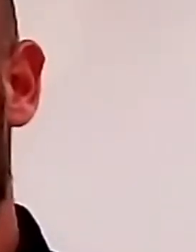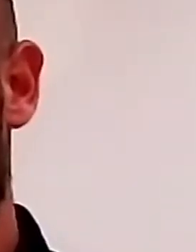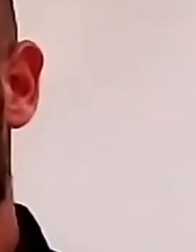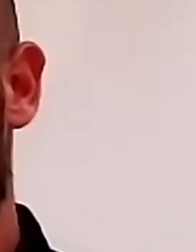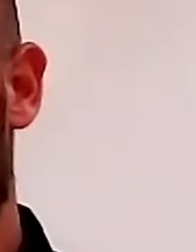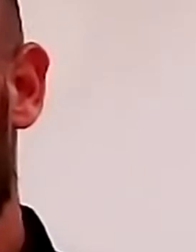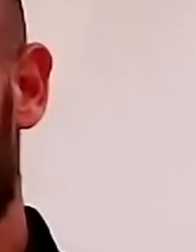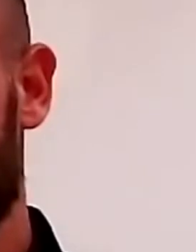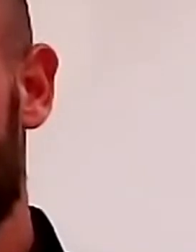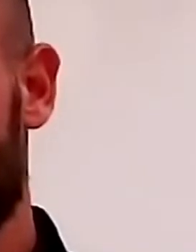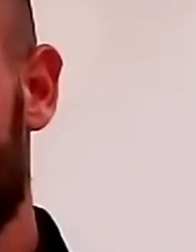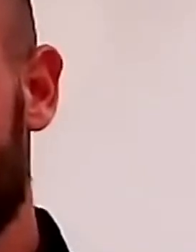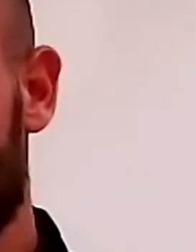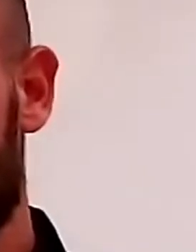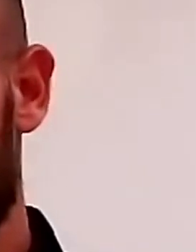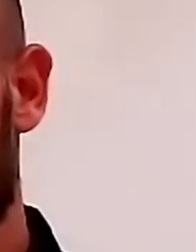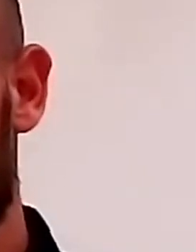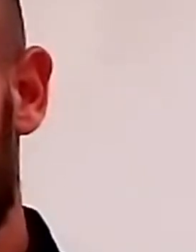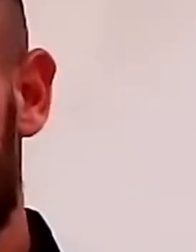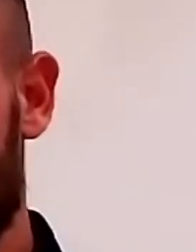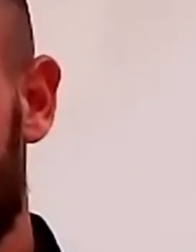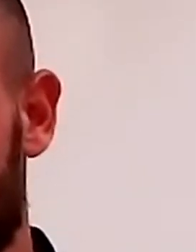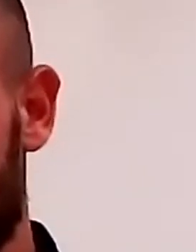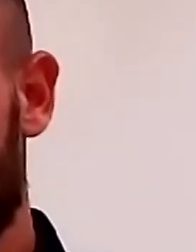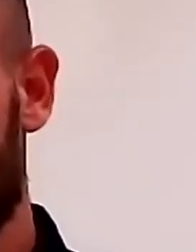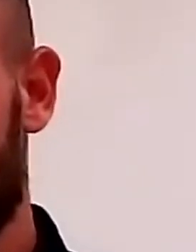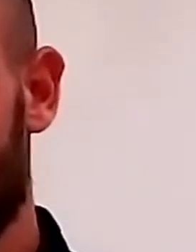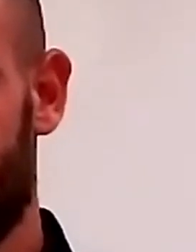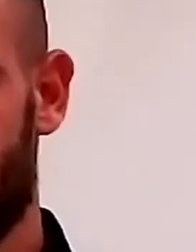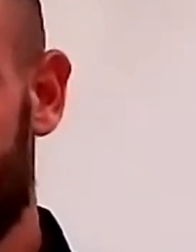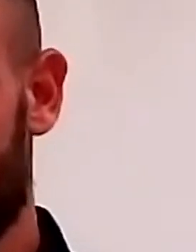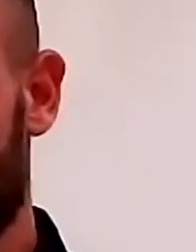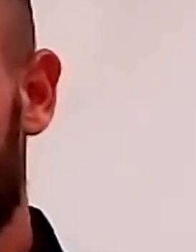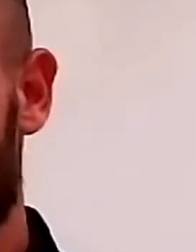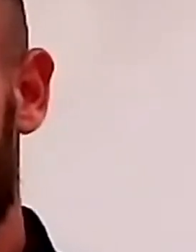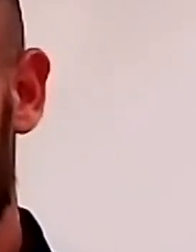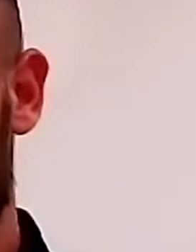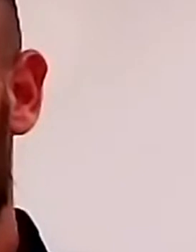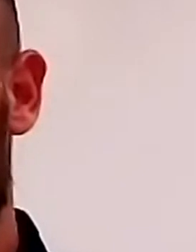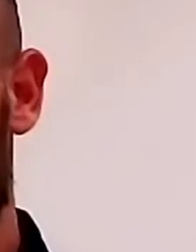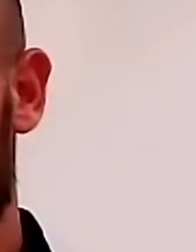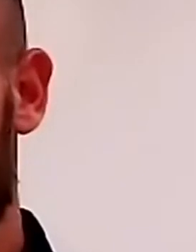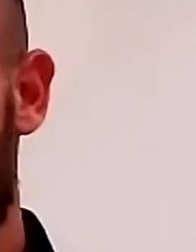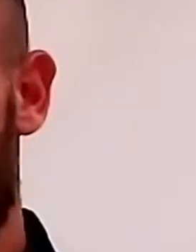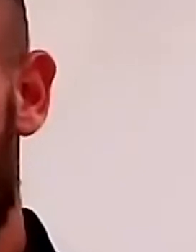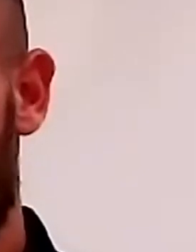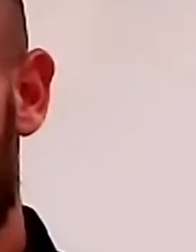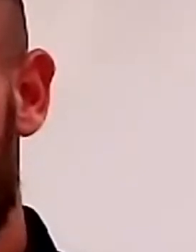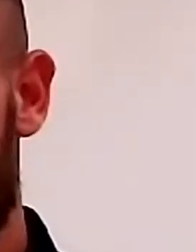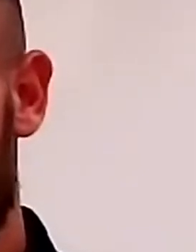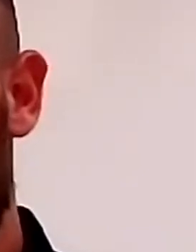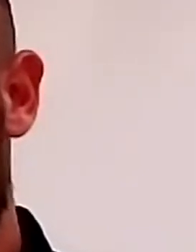Israeli local communities react to these lists of improvement you provide them? So please,